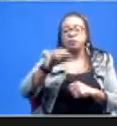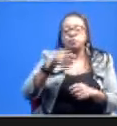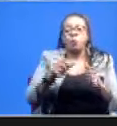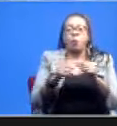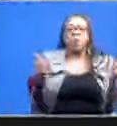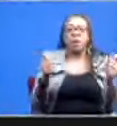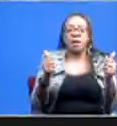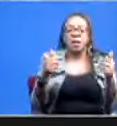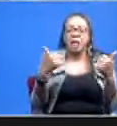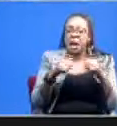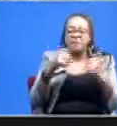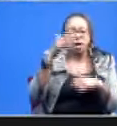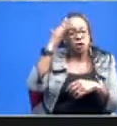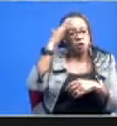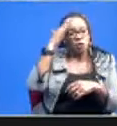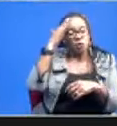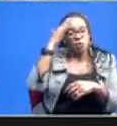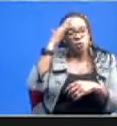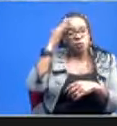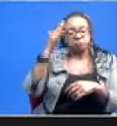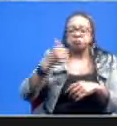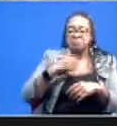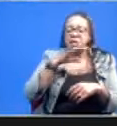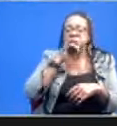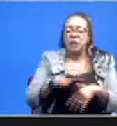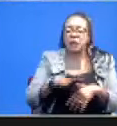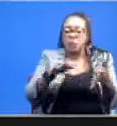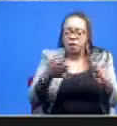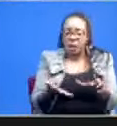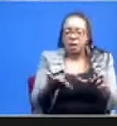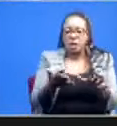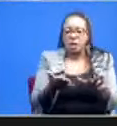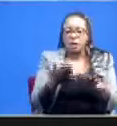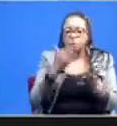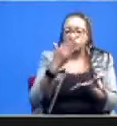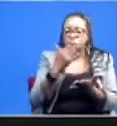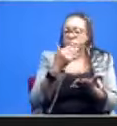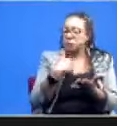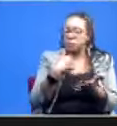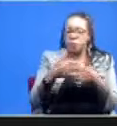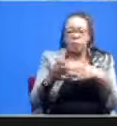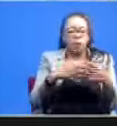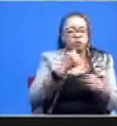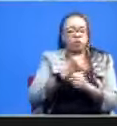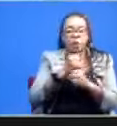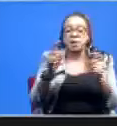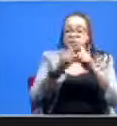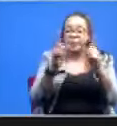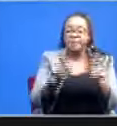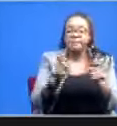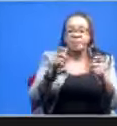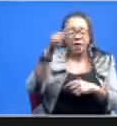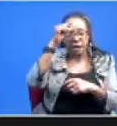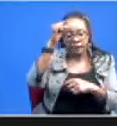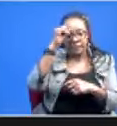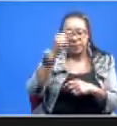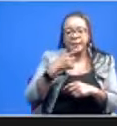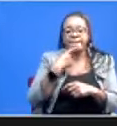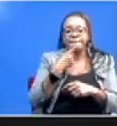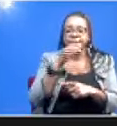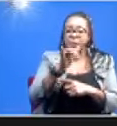atapona, si kujua ati kumbe mtoto wangu atafarika waache kufanya mtihani. However, the government says that